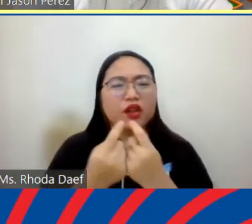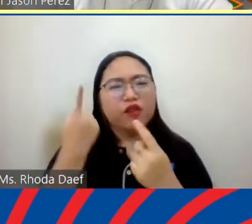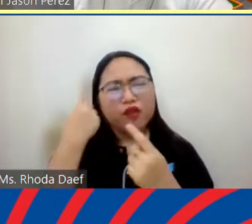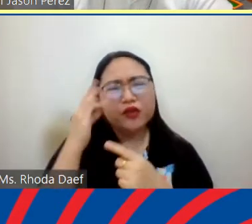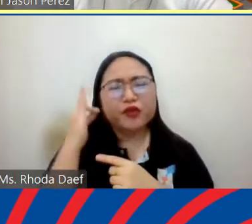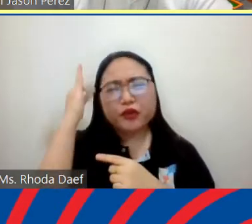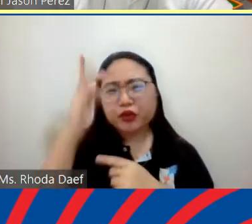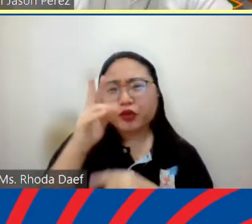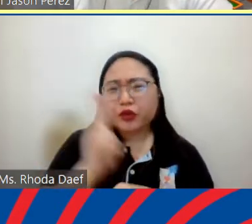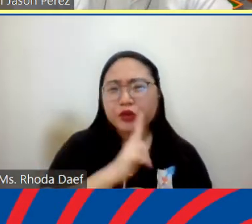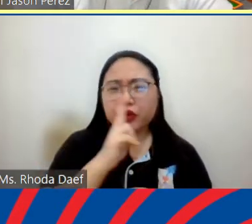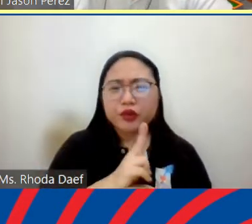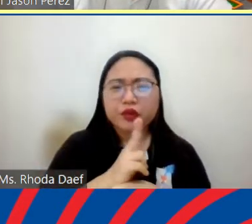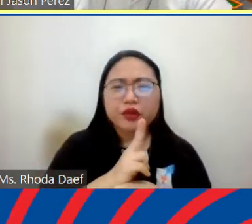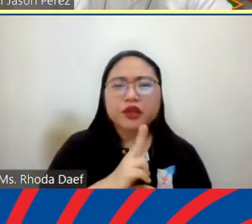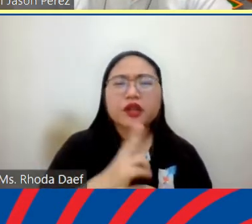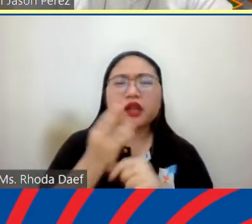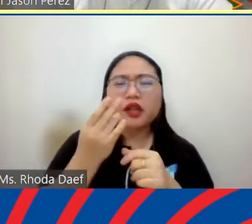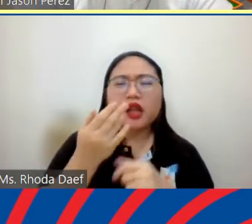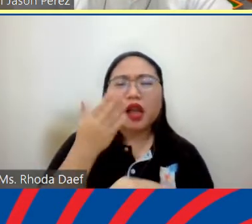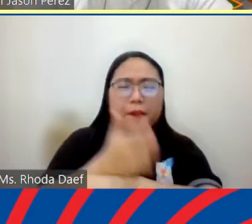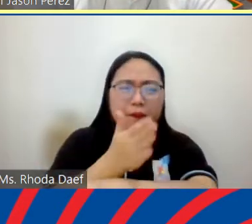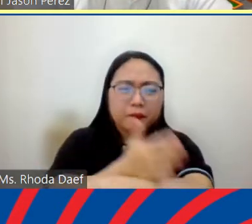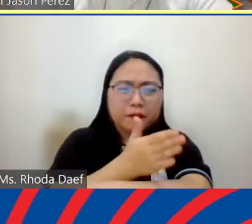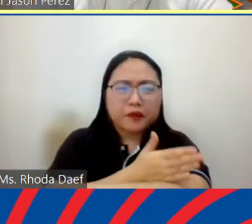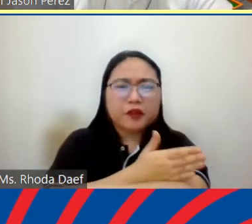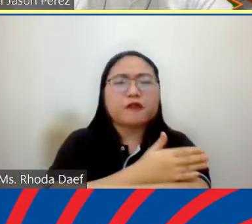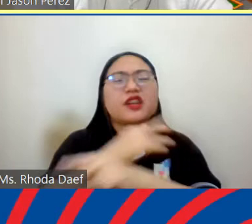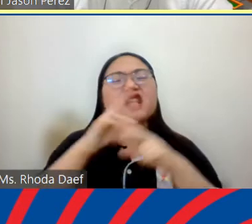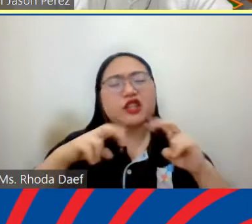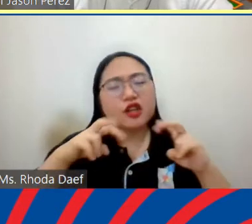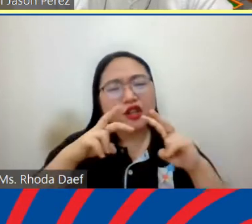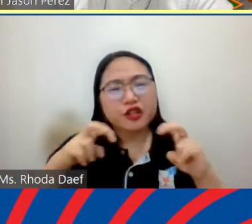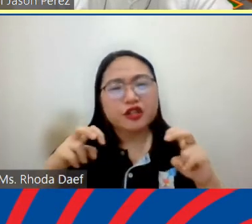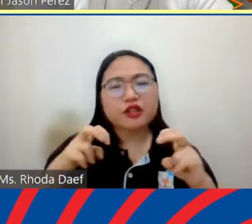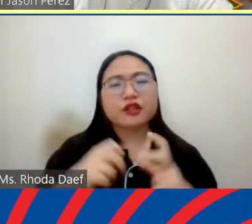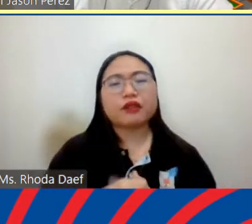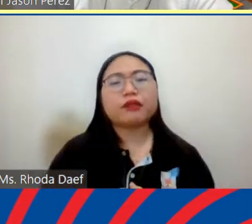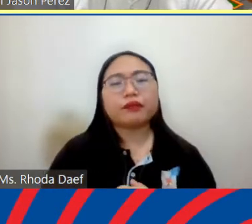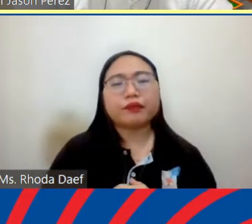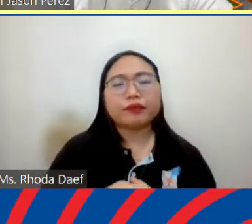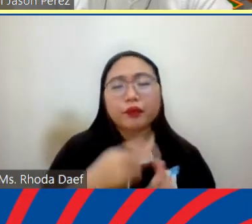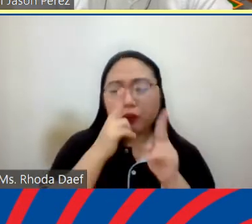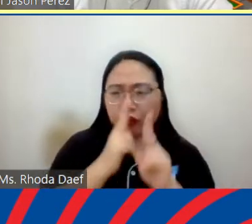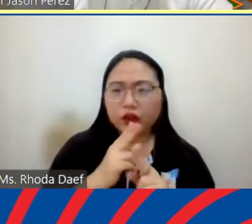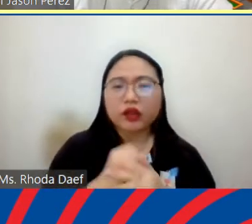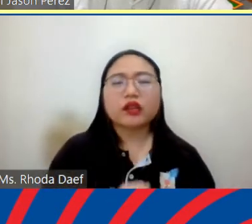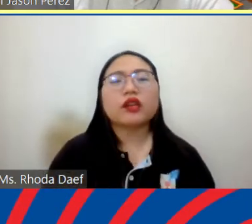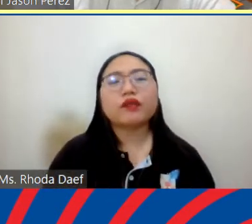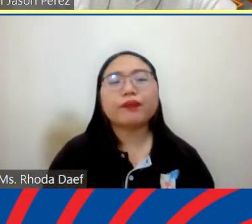improve research integrity, ano pa,